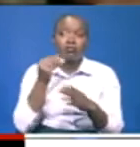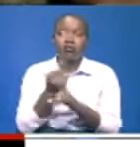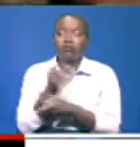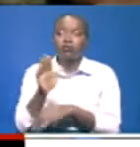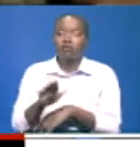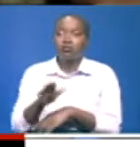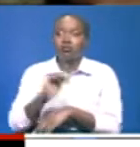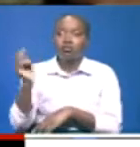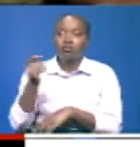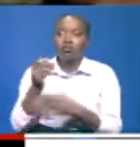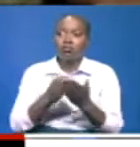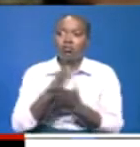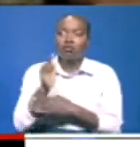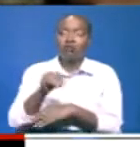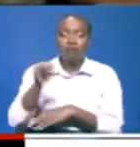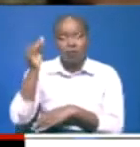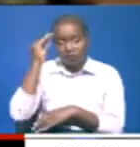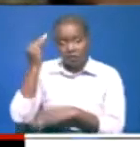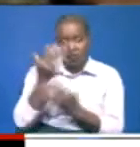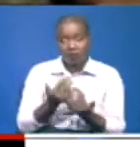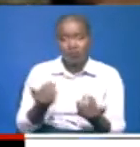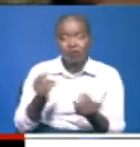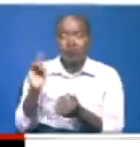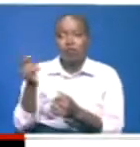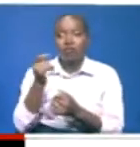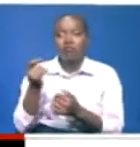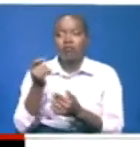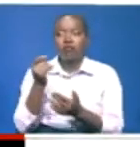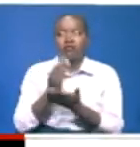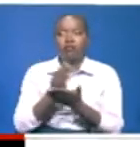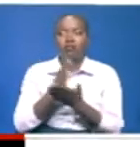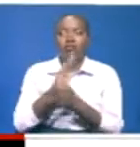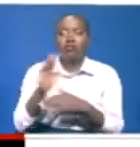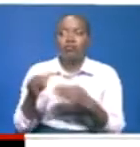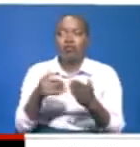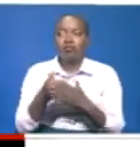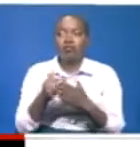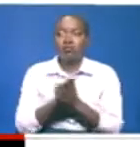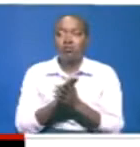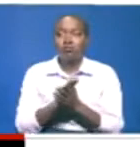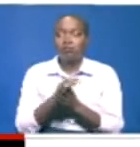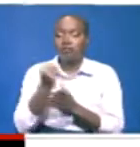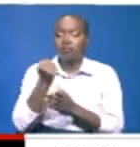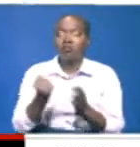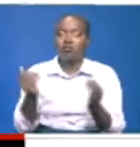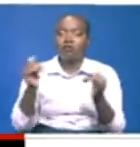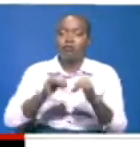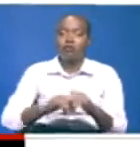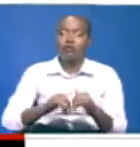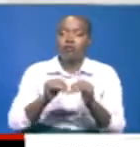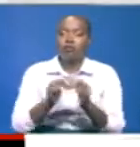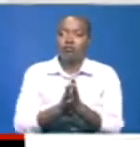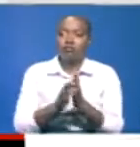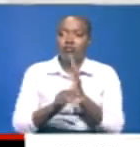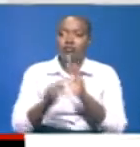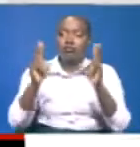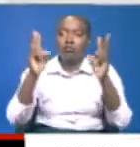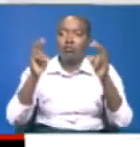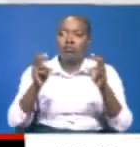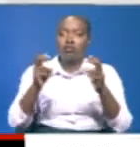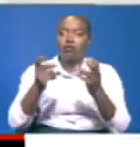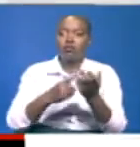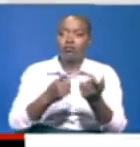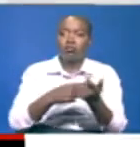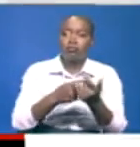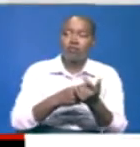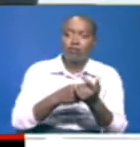to ensure that education for children in Kenya is truly for all. At the fifth convention, which is under a theme taking stock to inform the